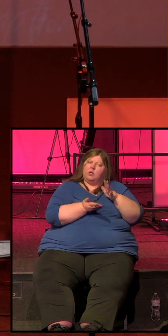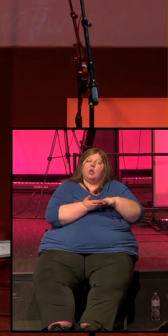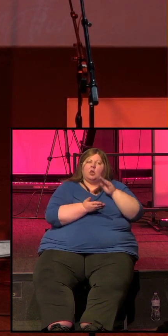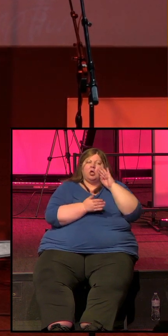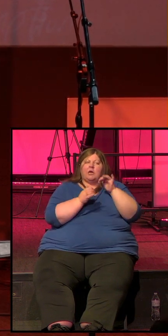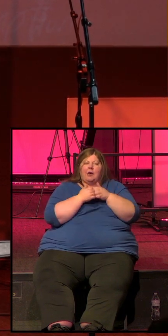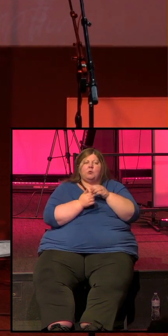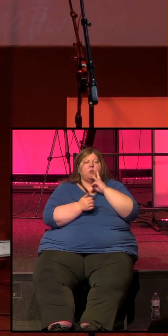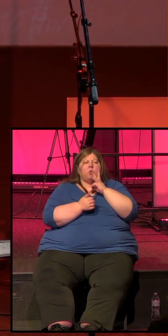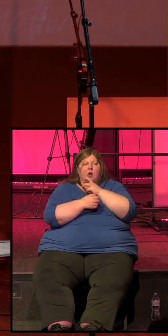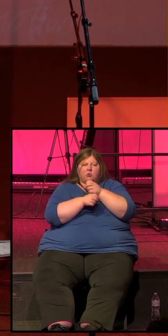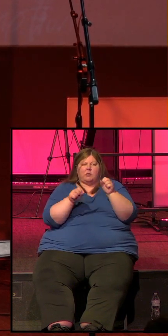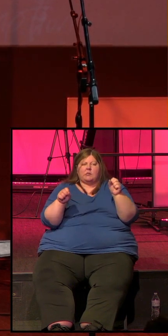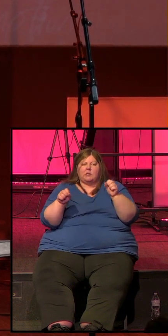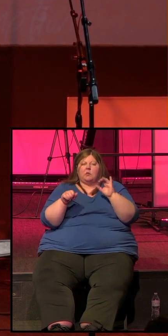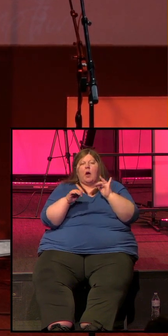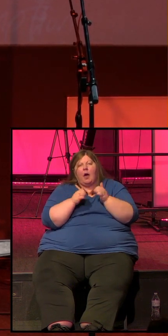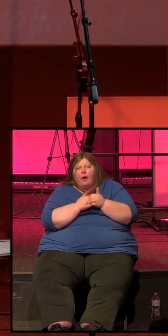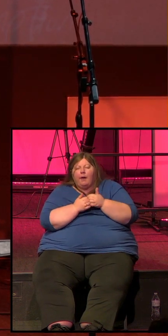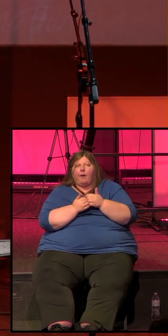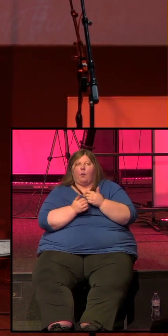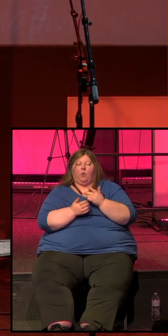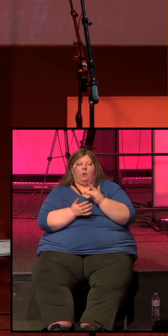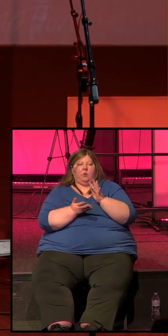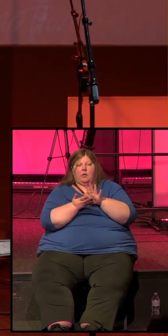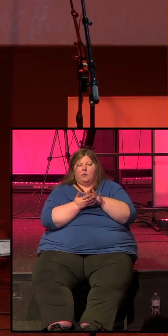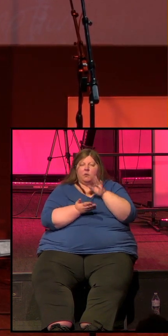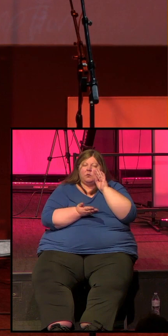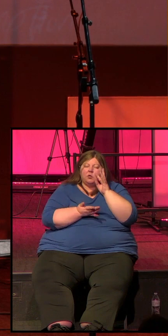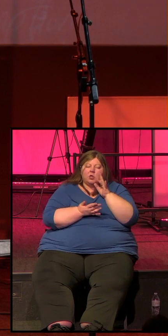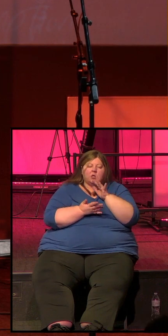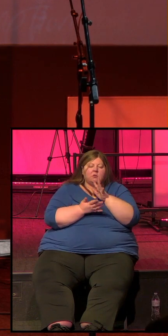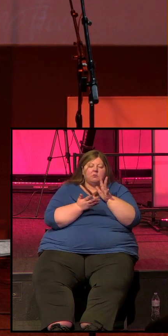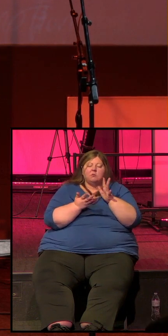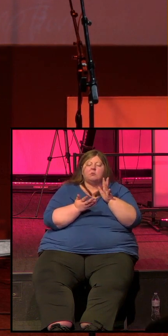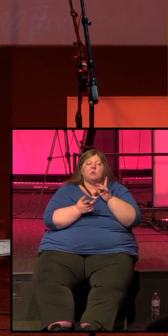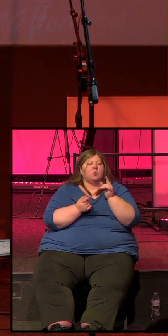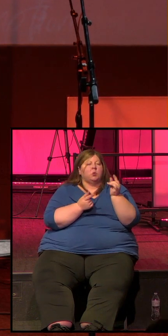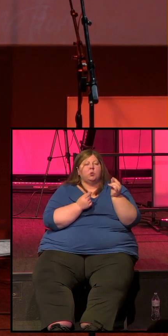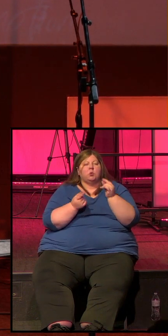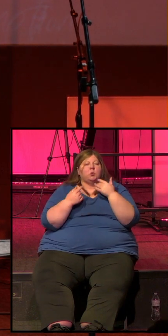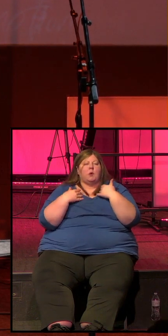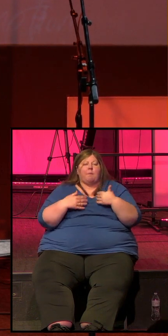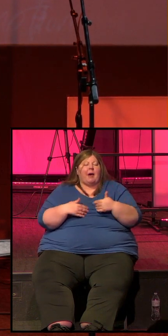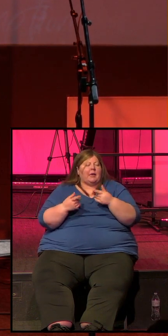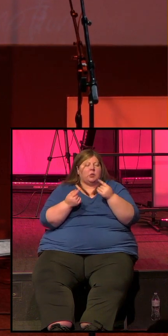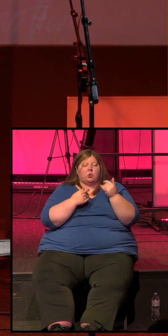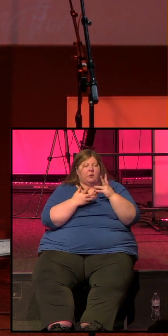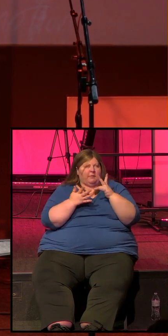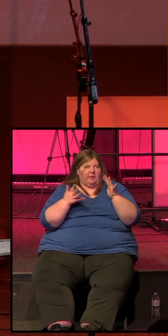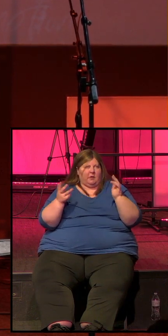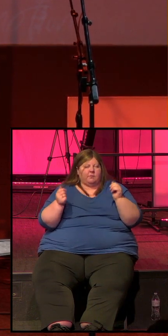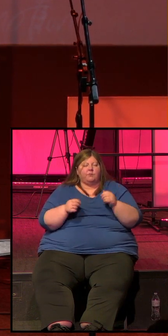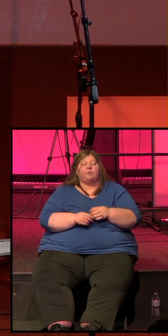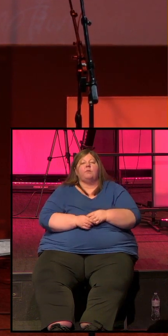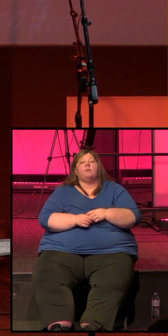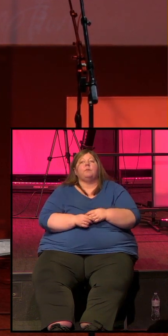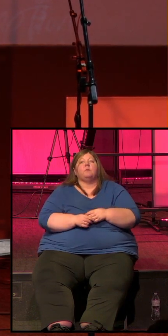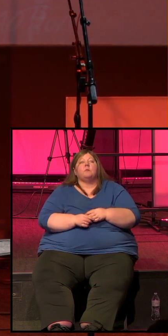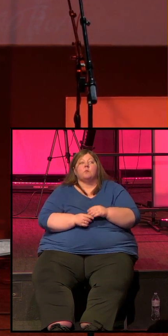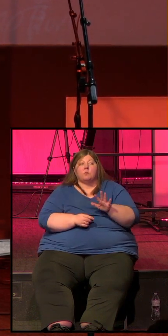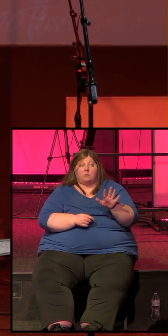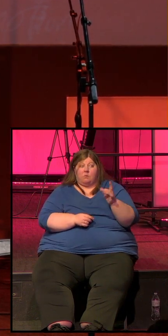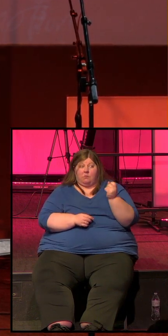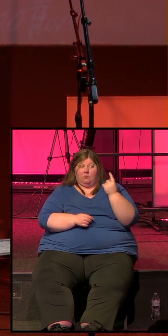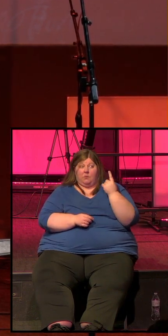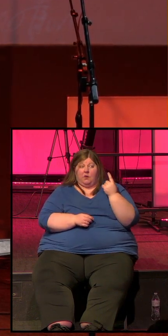rescues of like what we're supposed to do, and we had to learn a lot, and this is how you respond, and this is what your body does, and et cetera. So here's what I want you to understand about